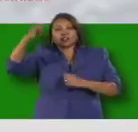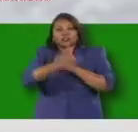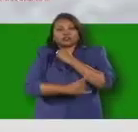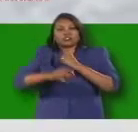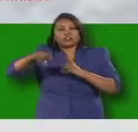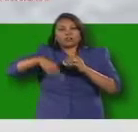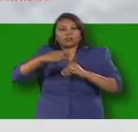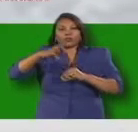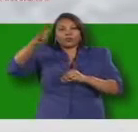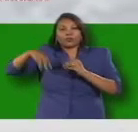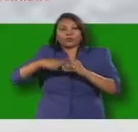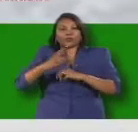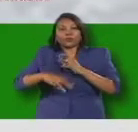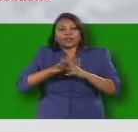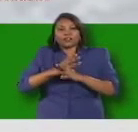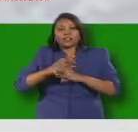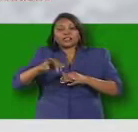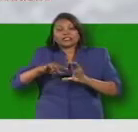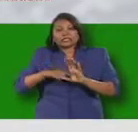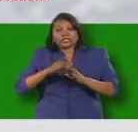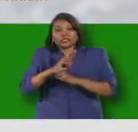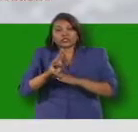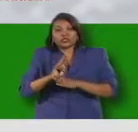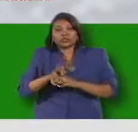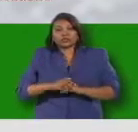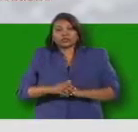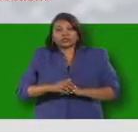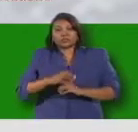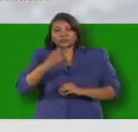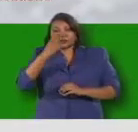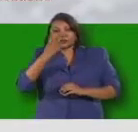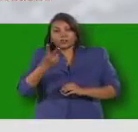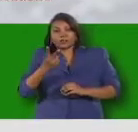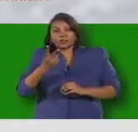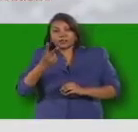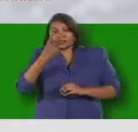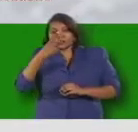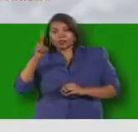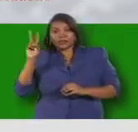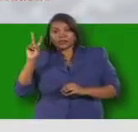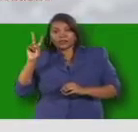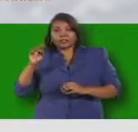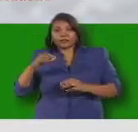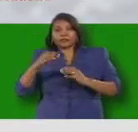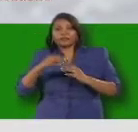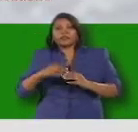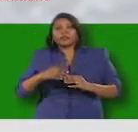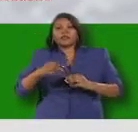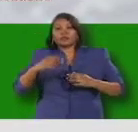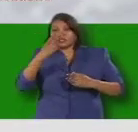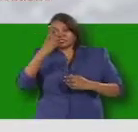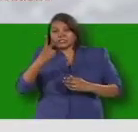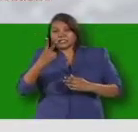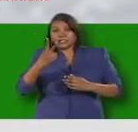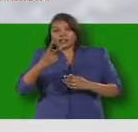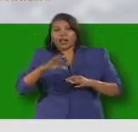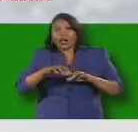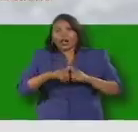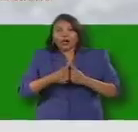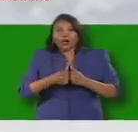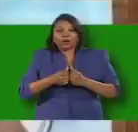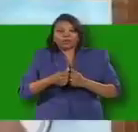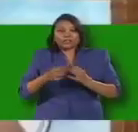Let me see. This is basically mentions the beginning of the introduction of Internet of Things